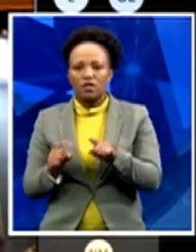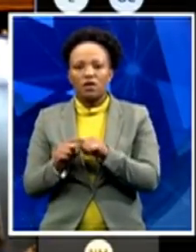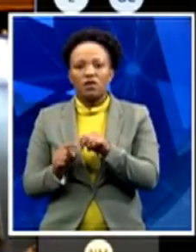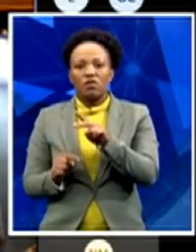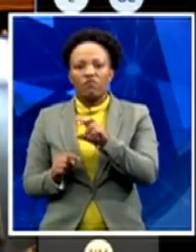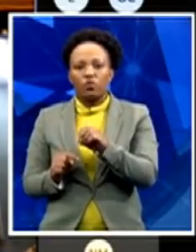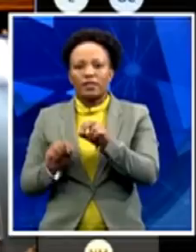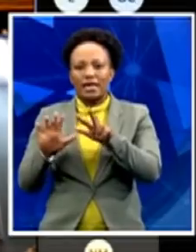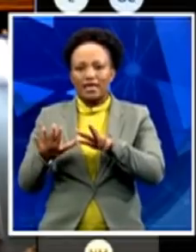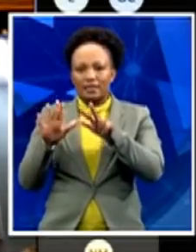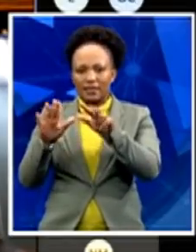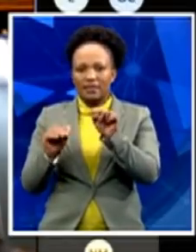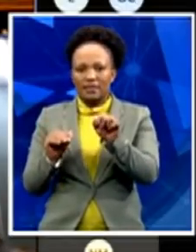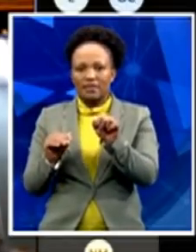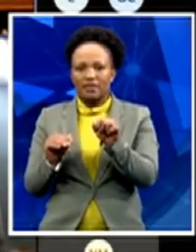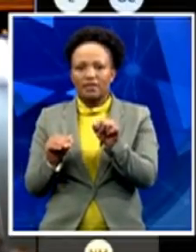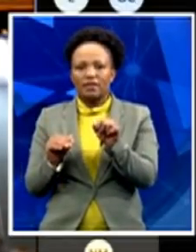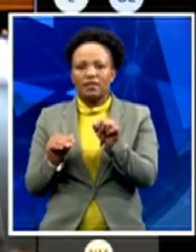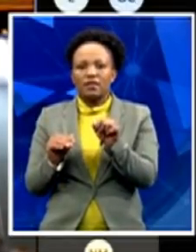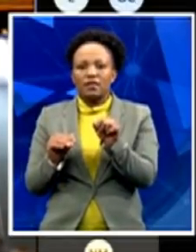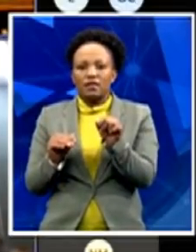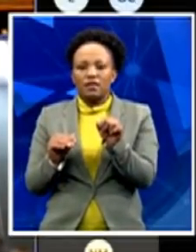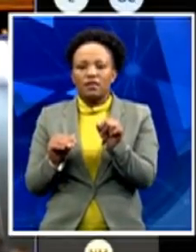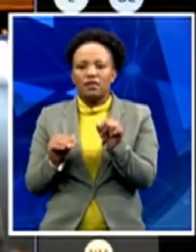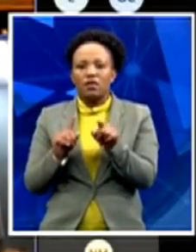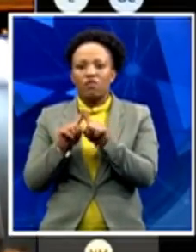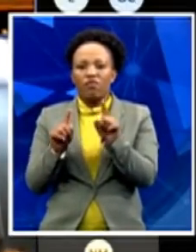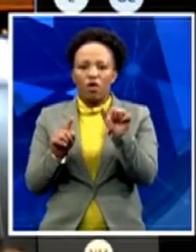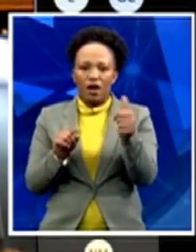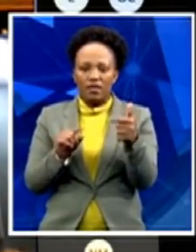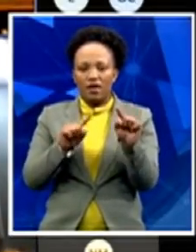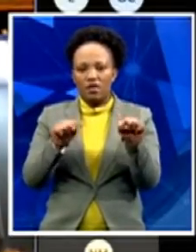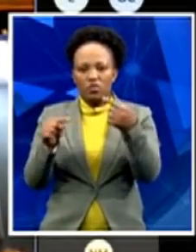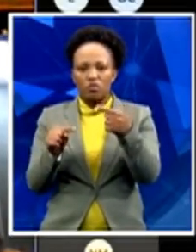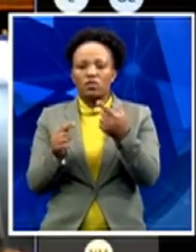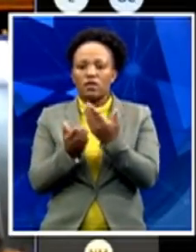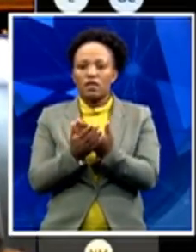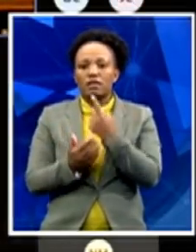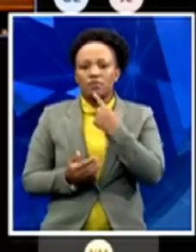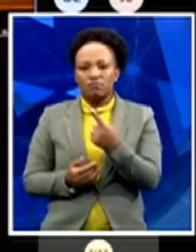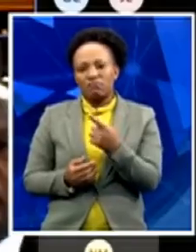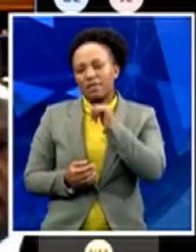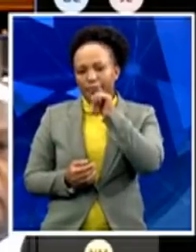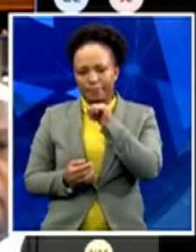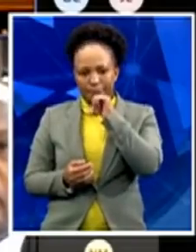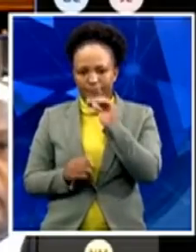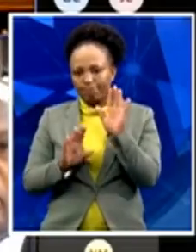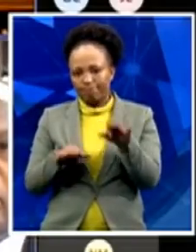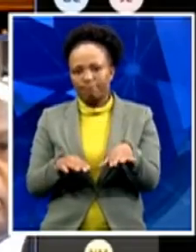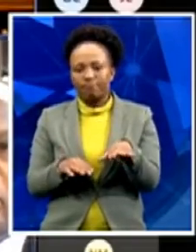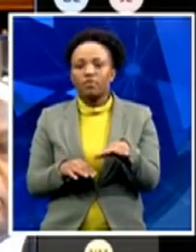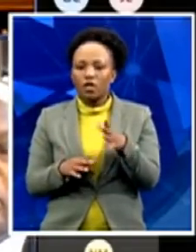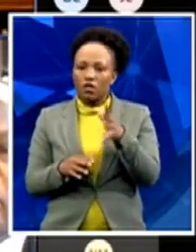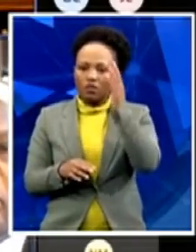distinguishing feature in certainly the argument that you might want to make. Okay, but we note what you've recorded. Thank you. Thank you, my lord.